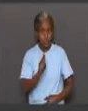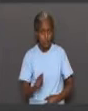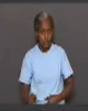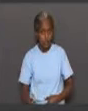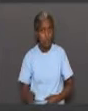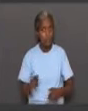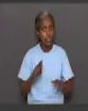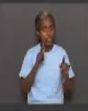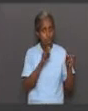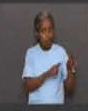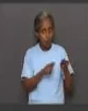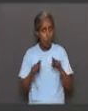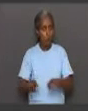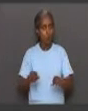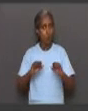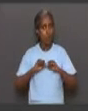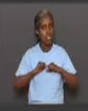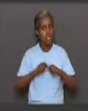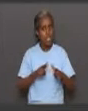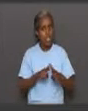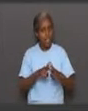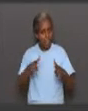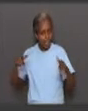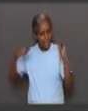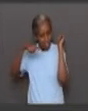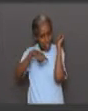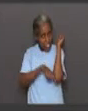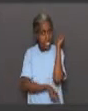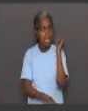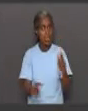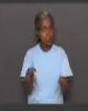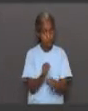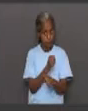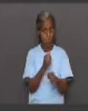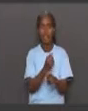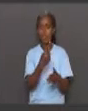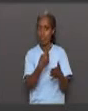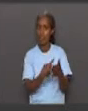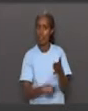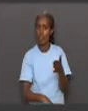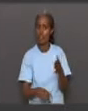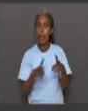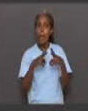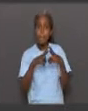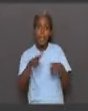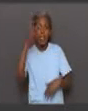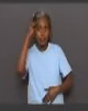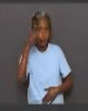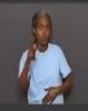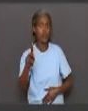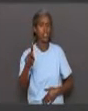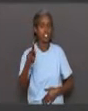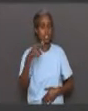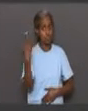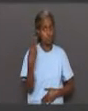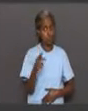Geometry also has a great deal of practical value. Many professions